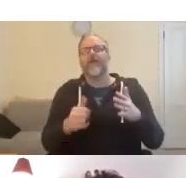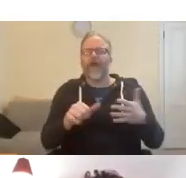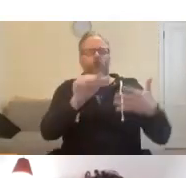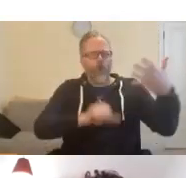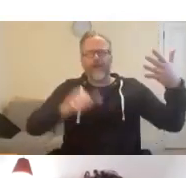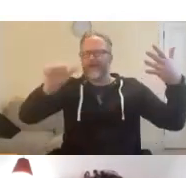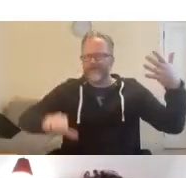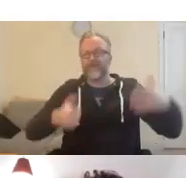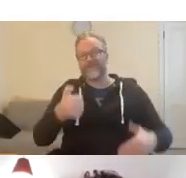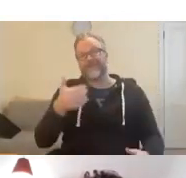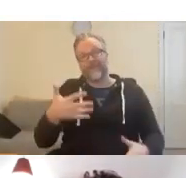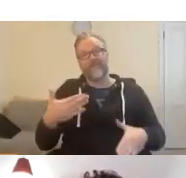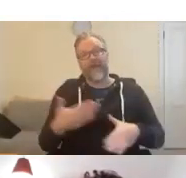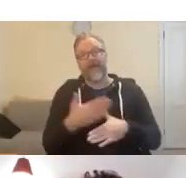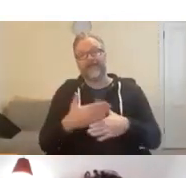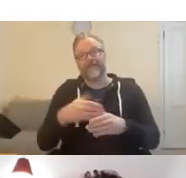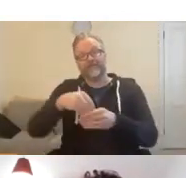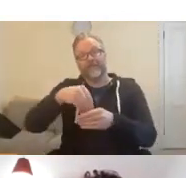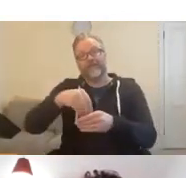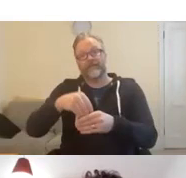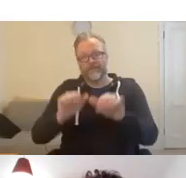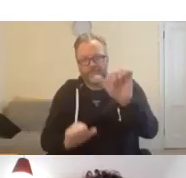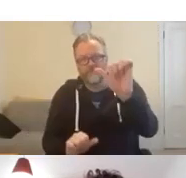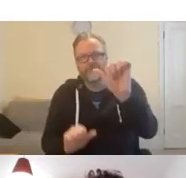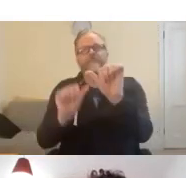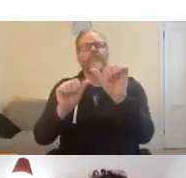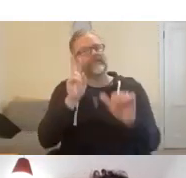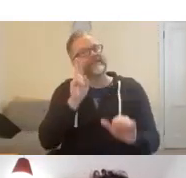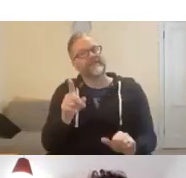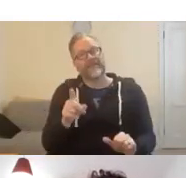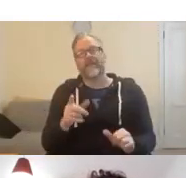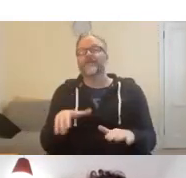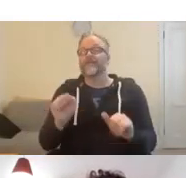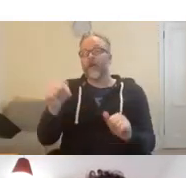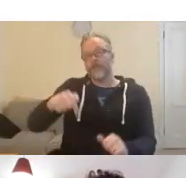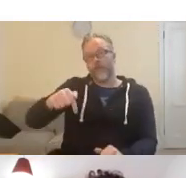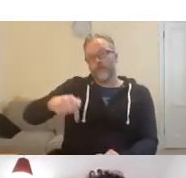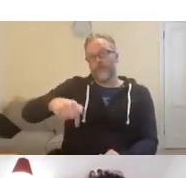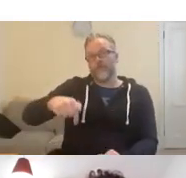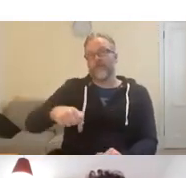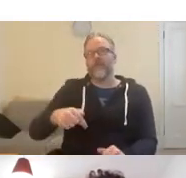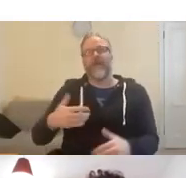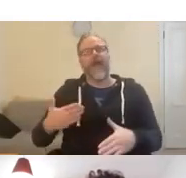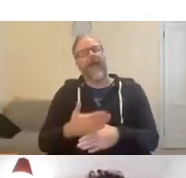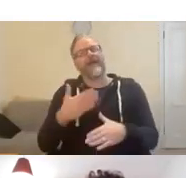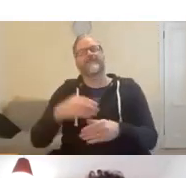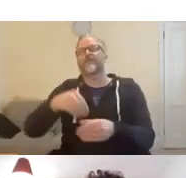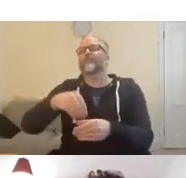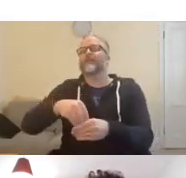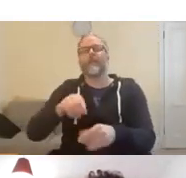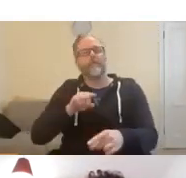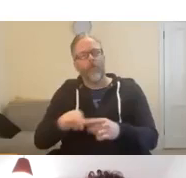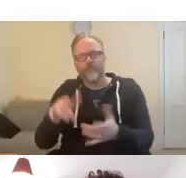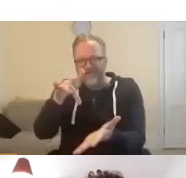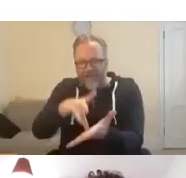our 65 active ingredients. And you can see here that it starts at the bottom with the active ingredients that are most central